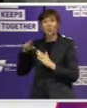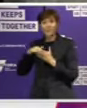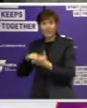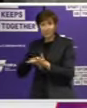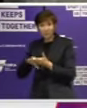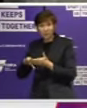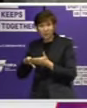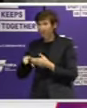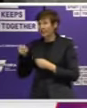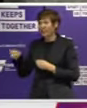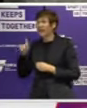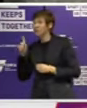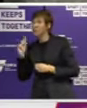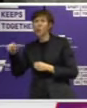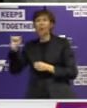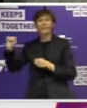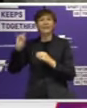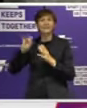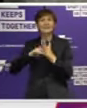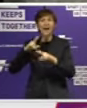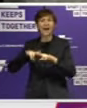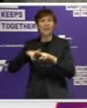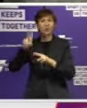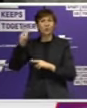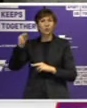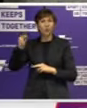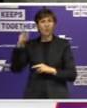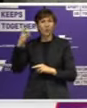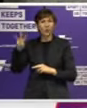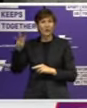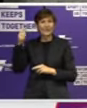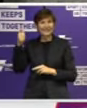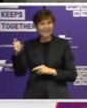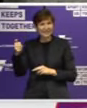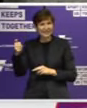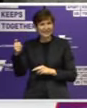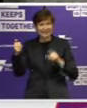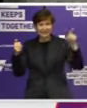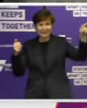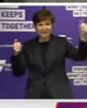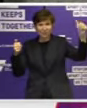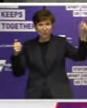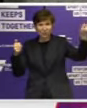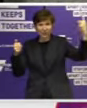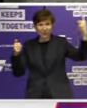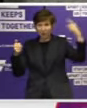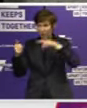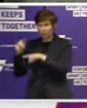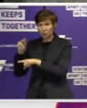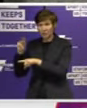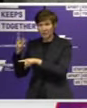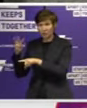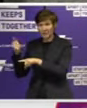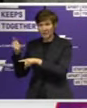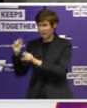at 12:36 that they all had to comply, do the federal government course, and that they must